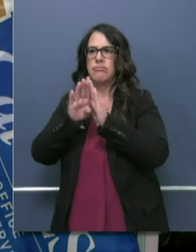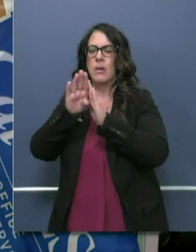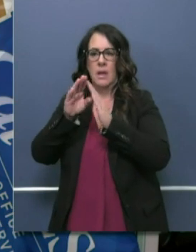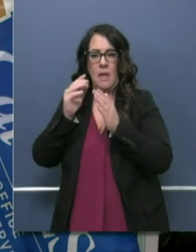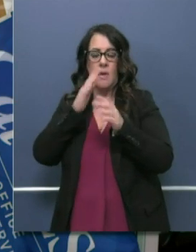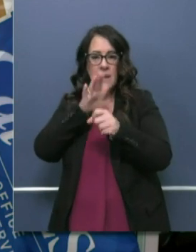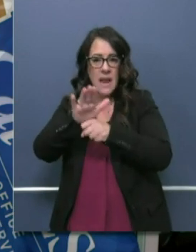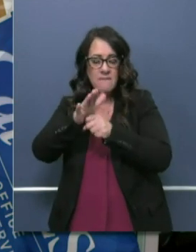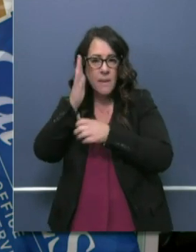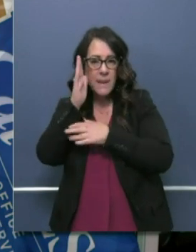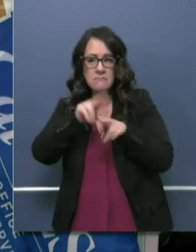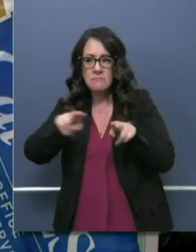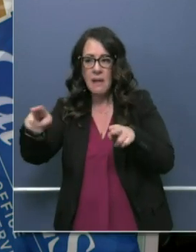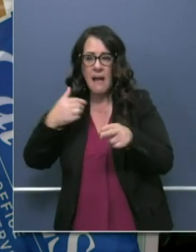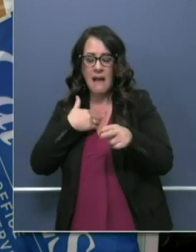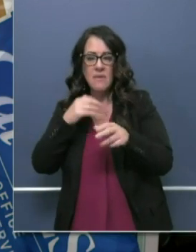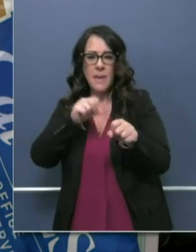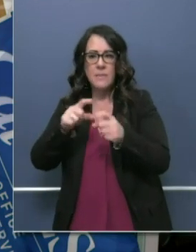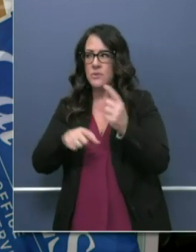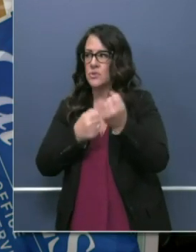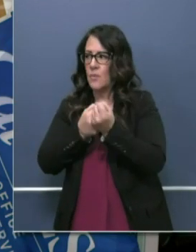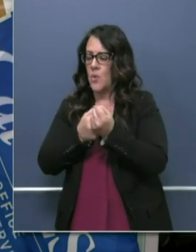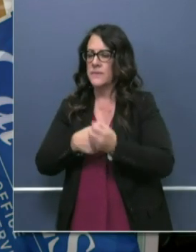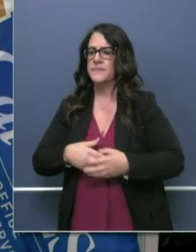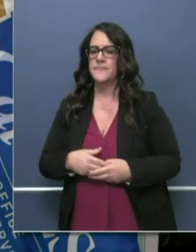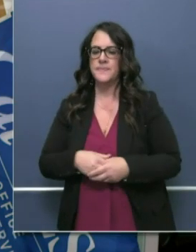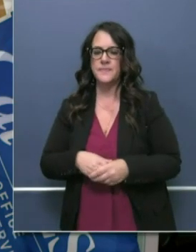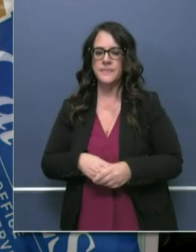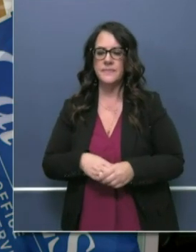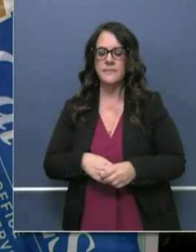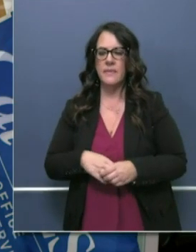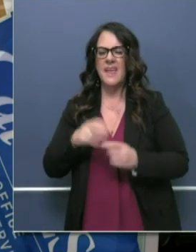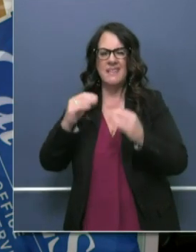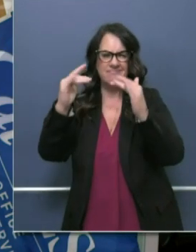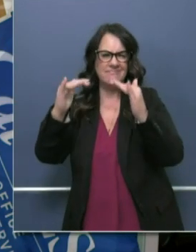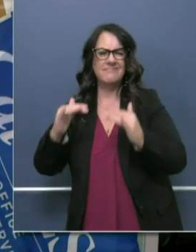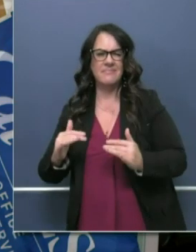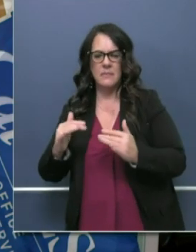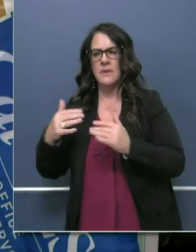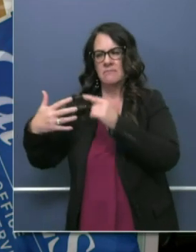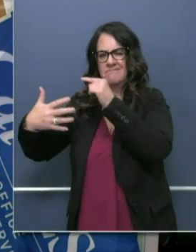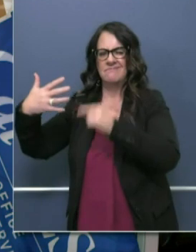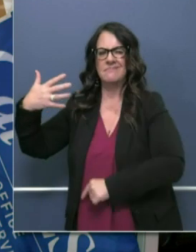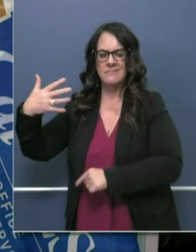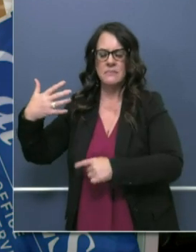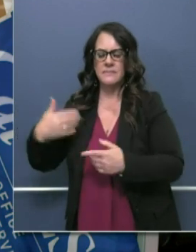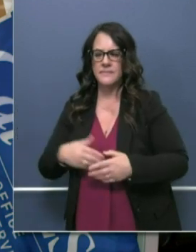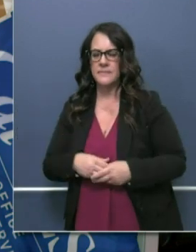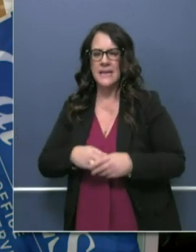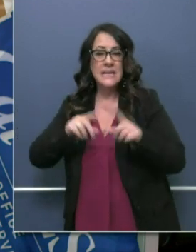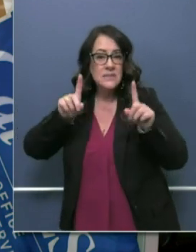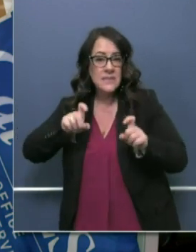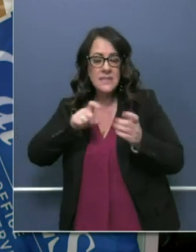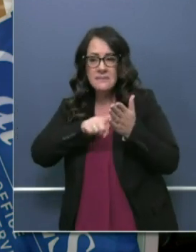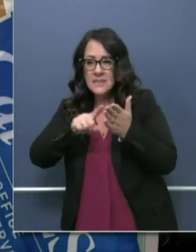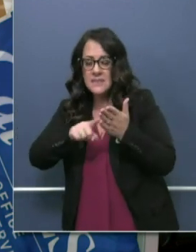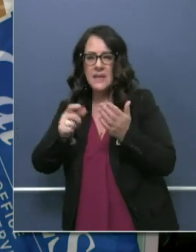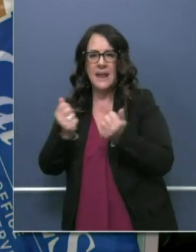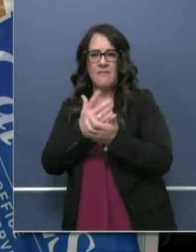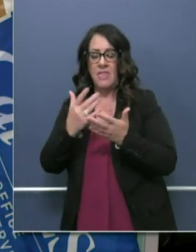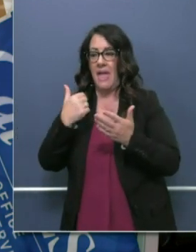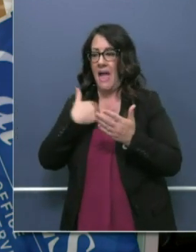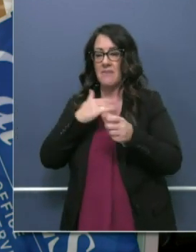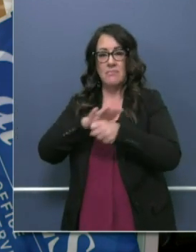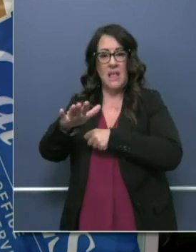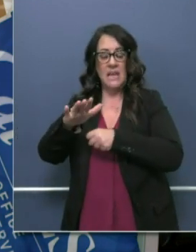those indicators, we are on track. So how? So first of all, with respect to stabilization of hospitalizations, this is a graph that